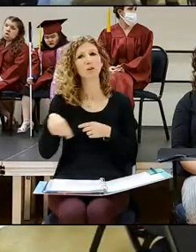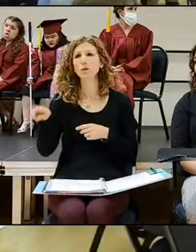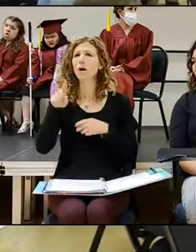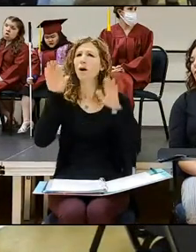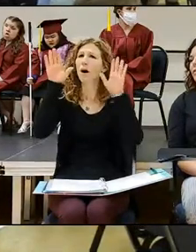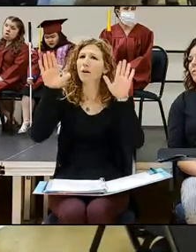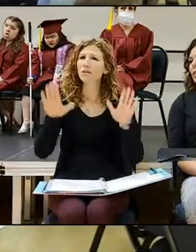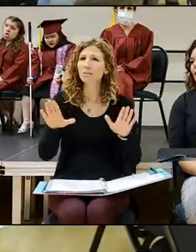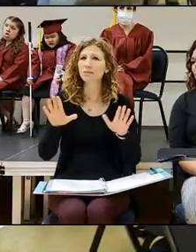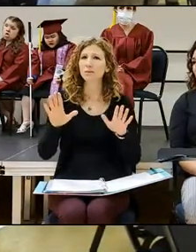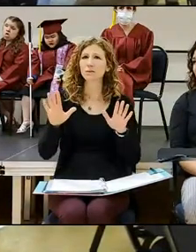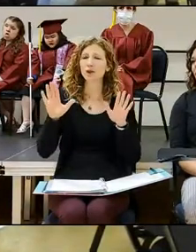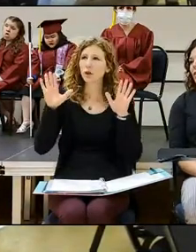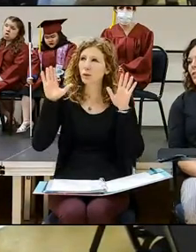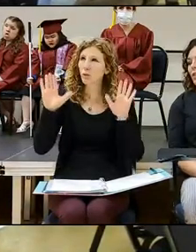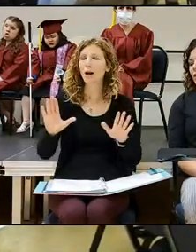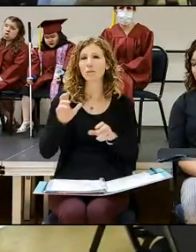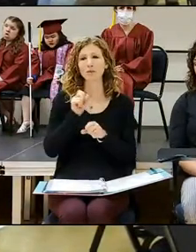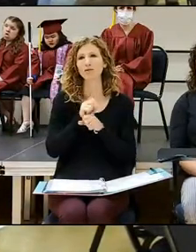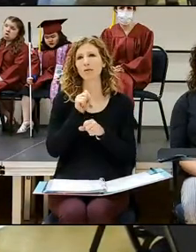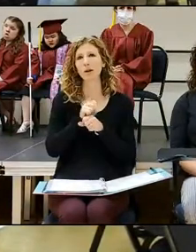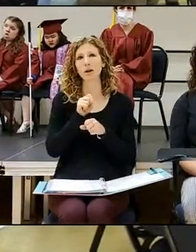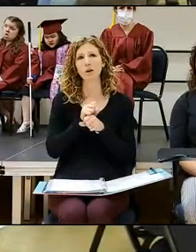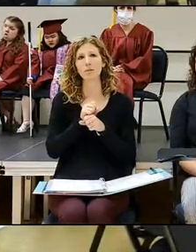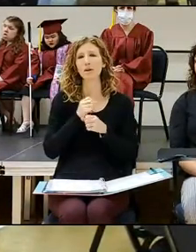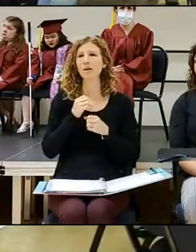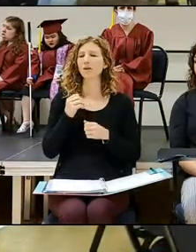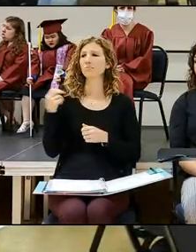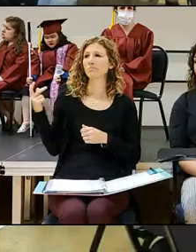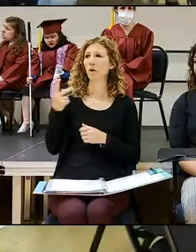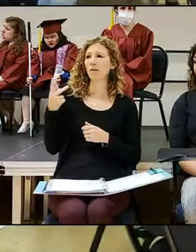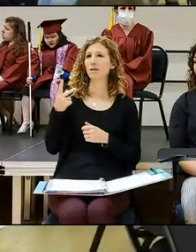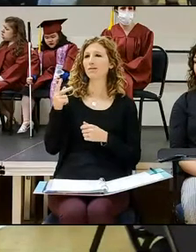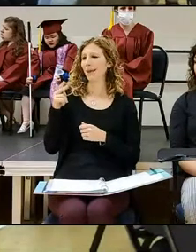job. Heather and I appreciate